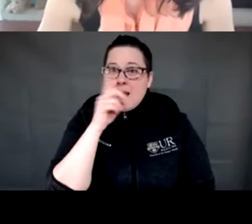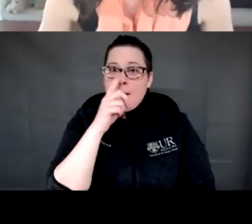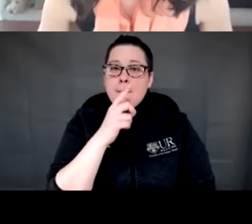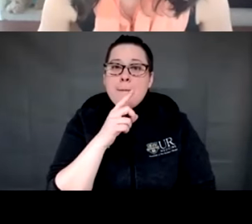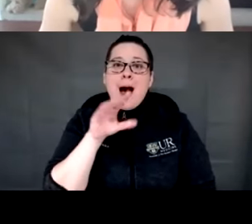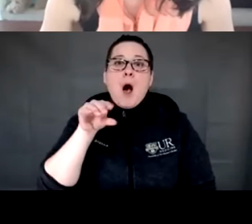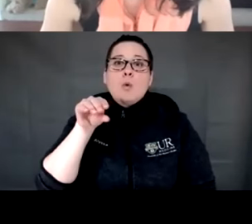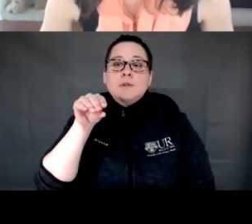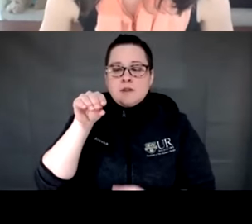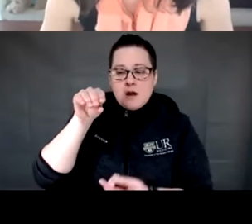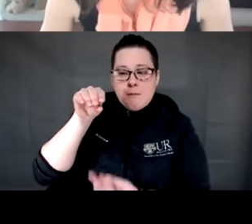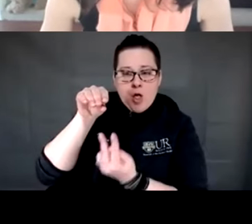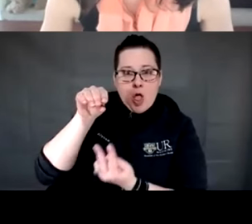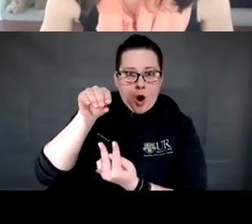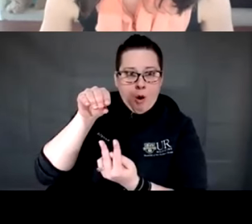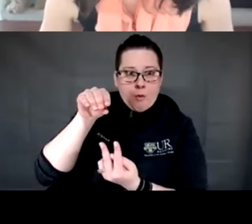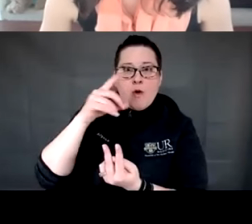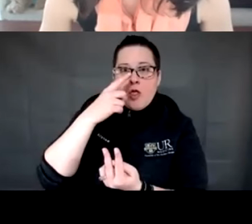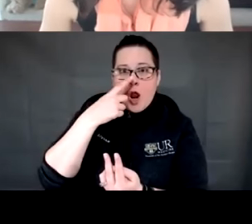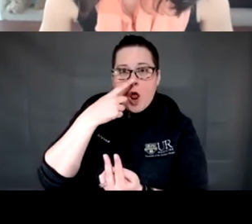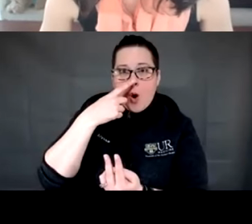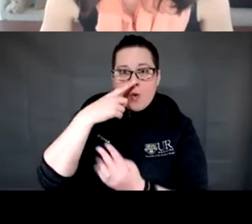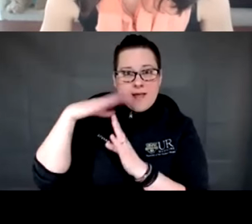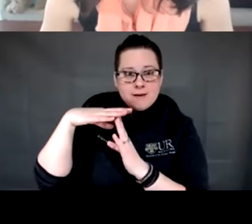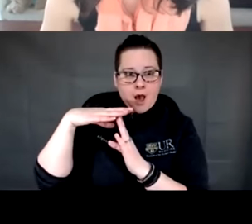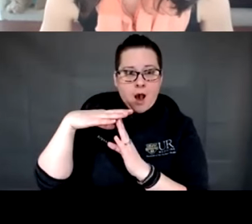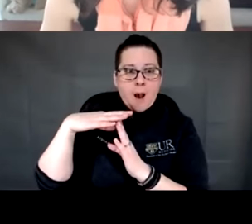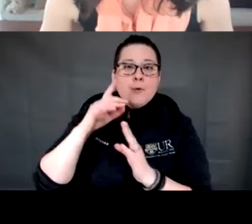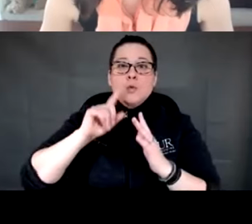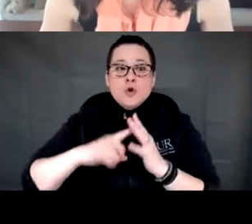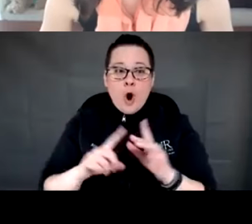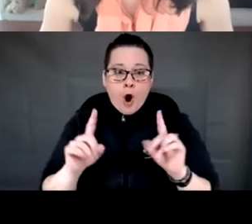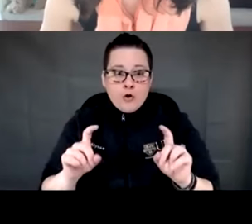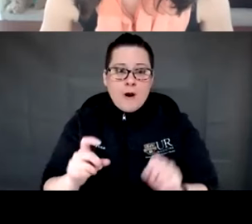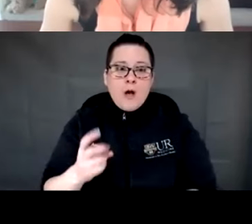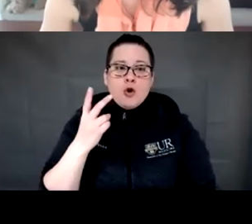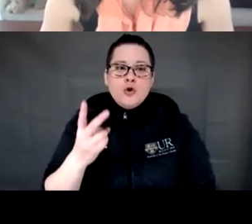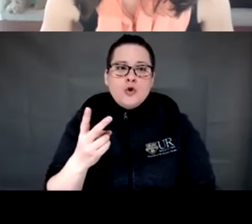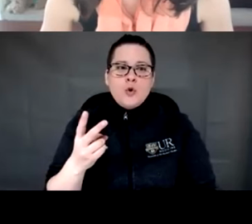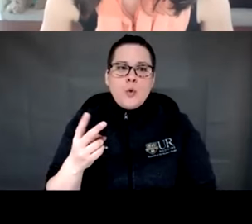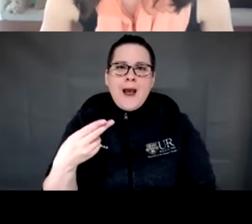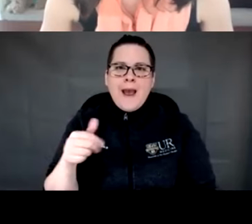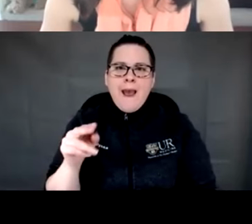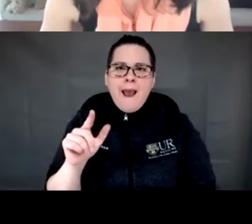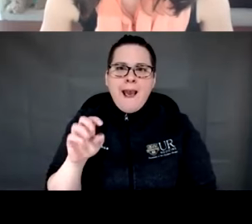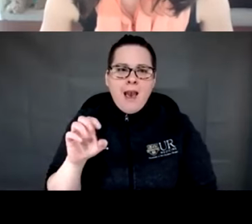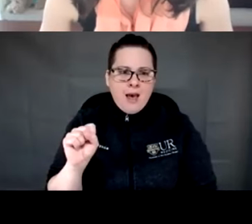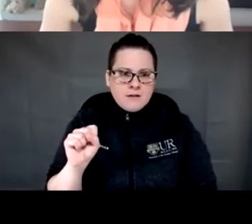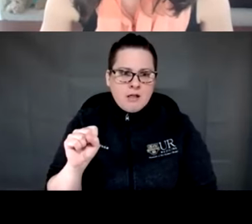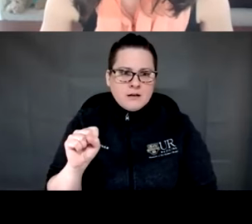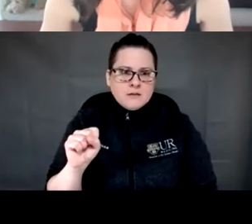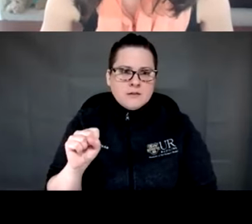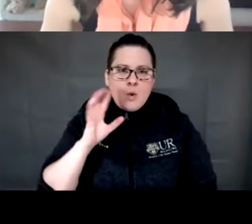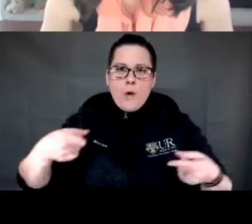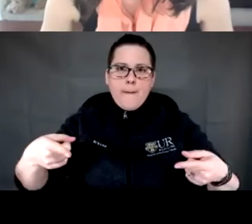below. So that's its nose at the top of the screen. And to initiate the trial, two handles that you see at the bottom of the screen are going to move in.